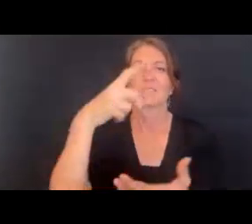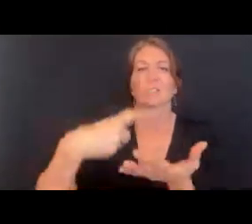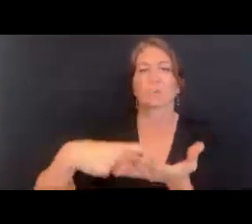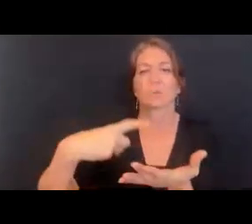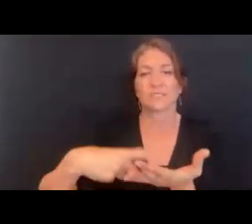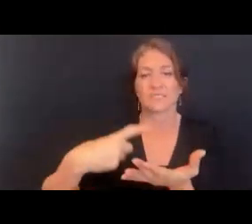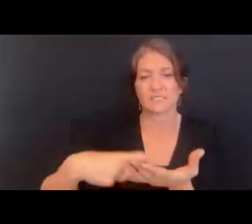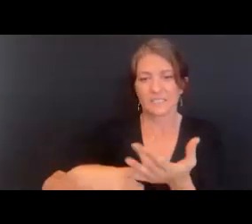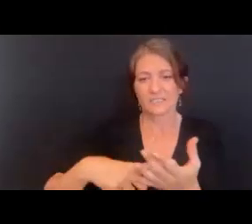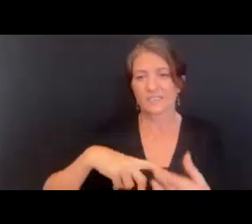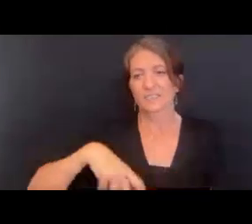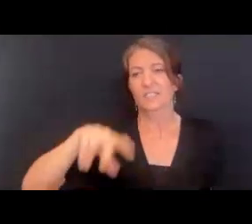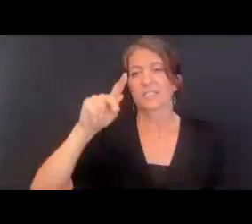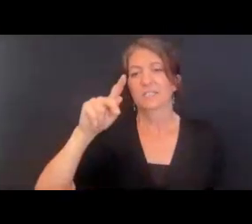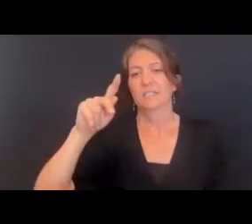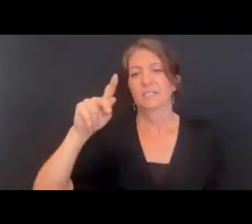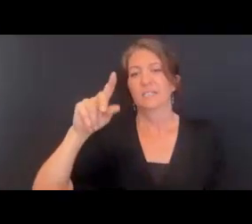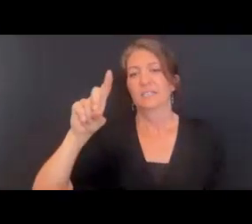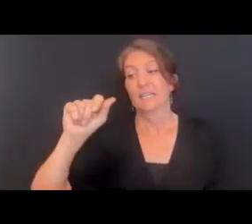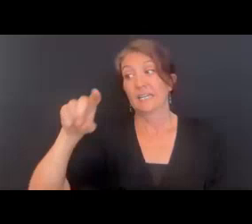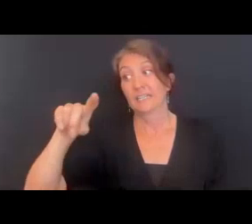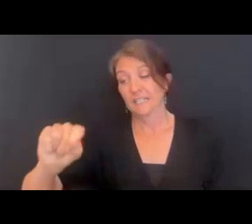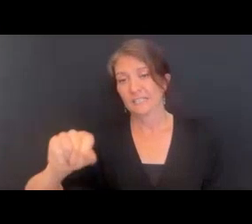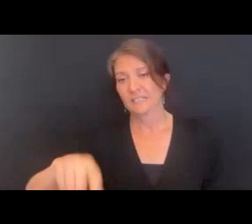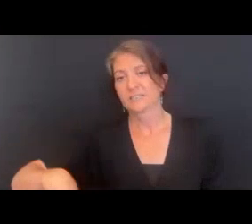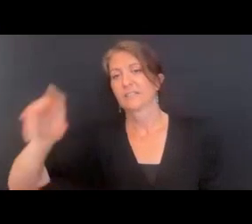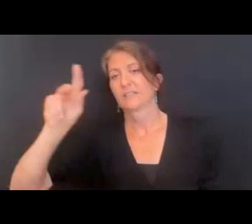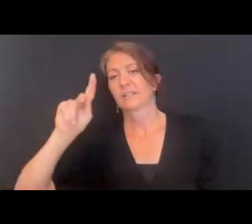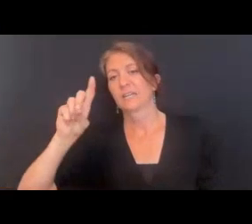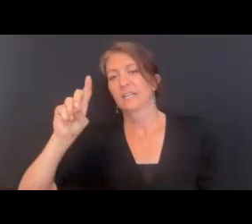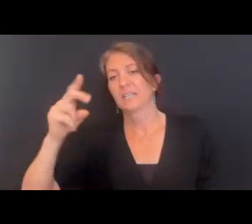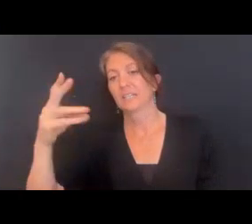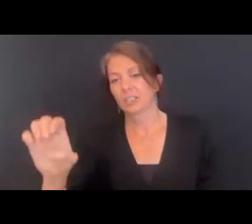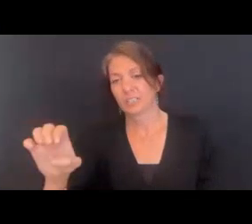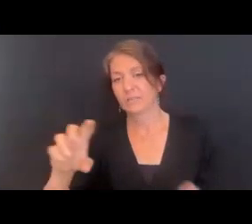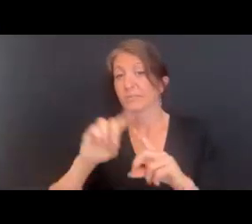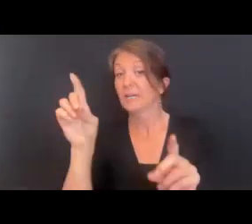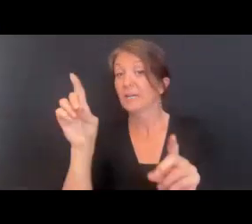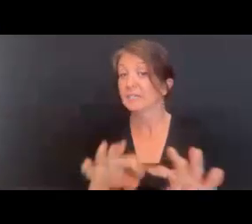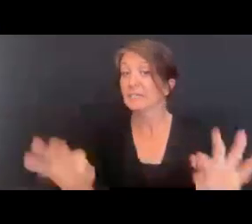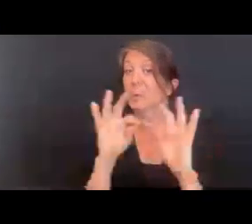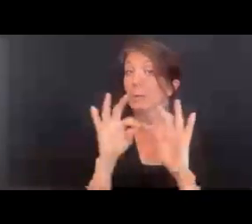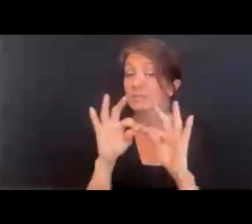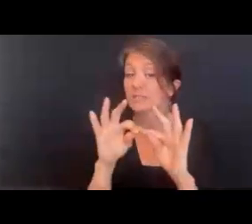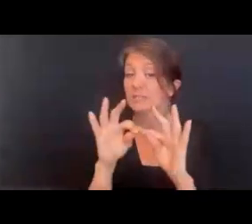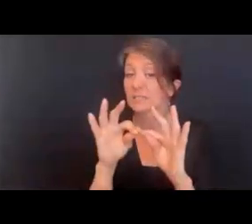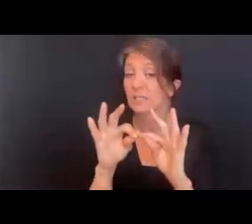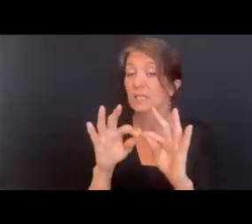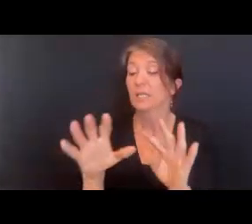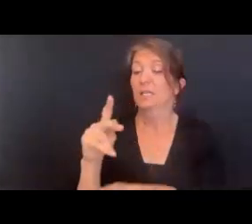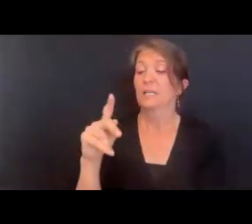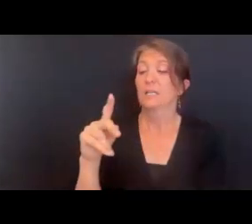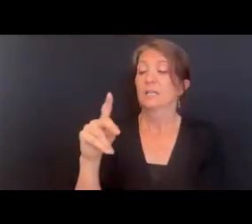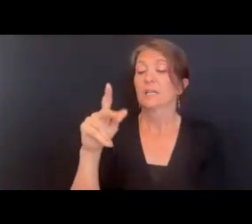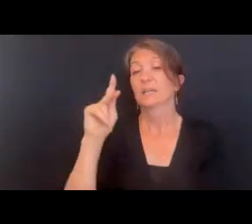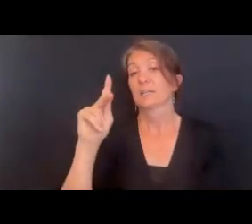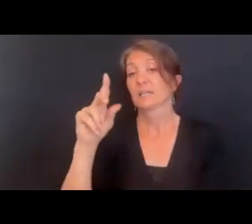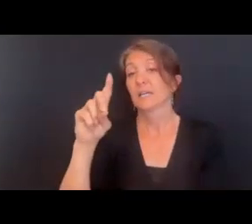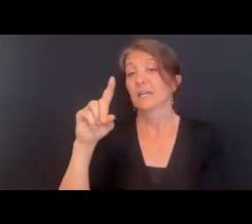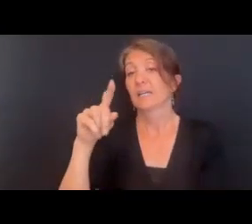end, but it's important to note, as Tammy just did, that KDADS provides waiver program and